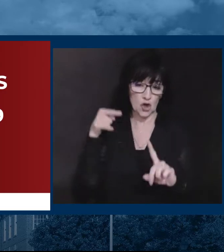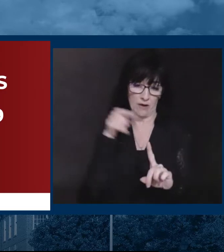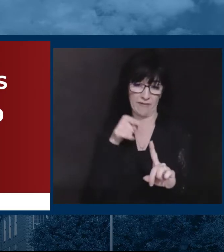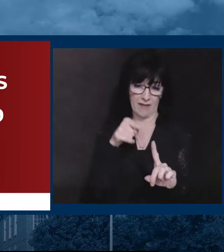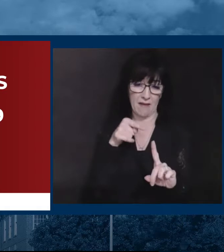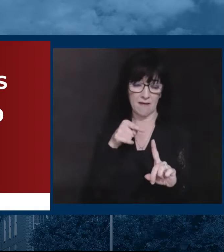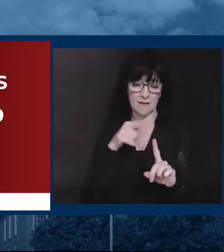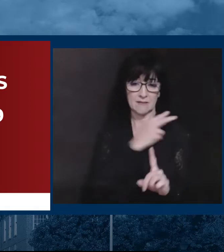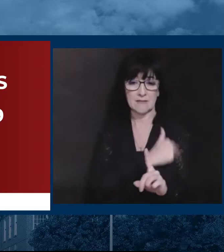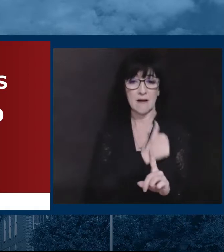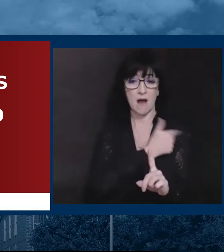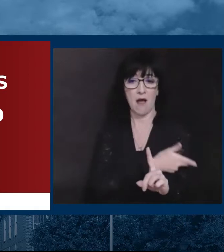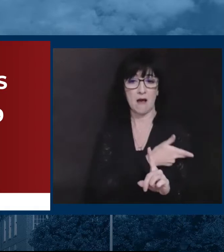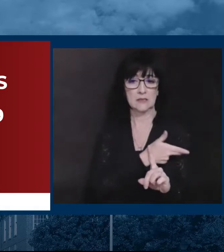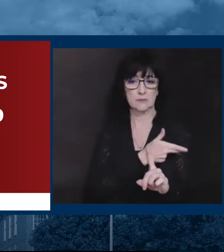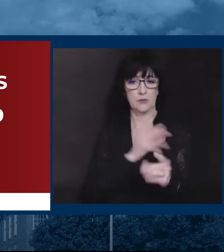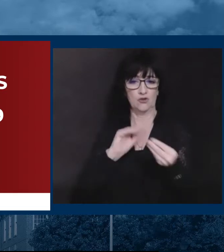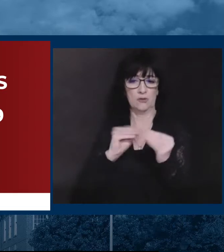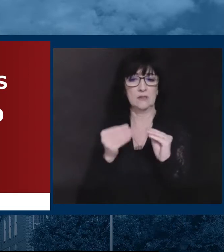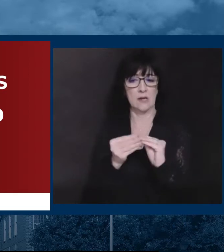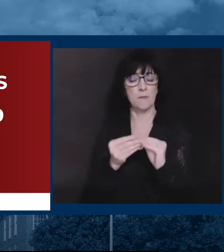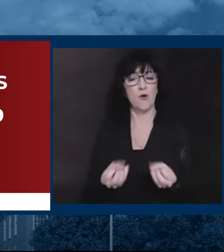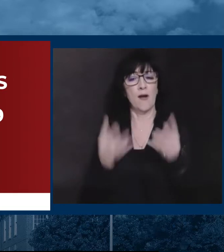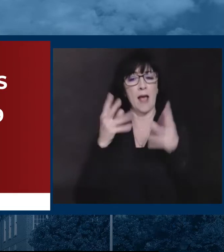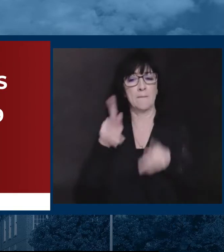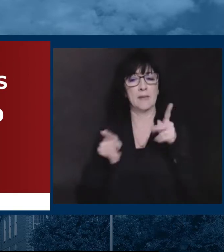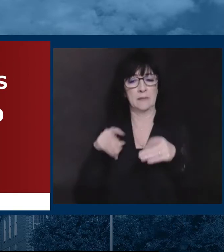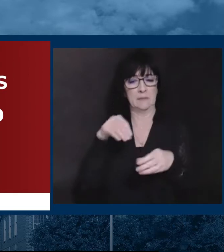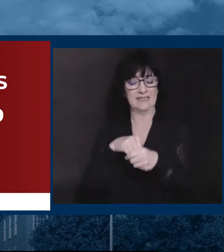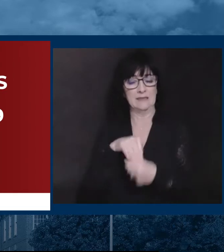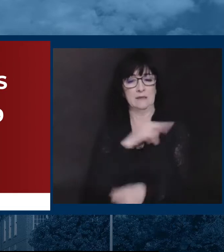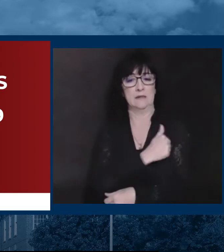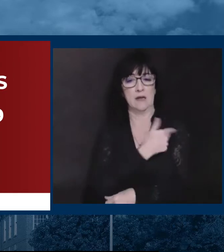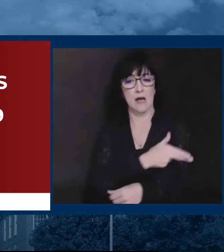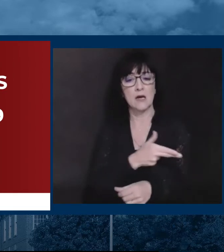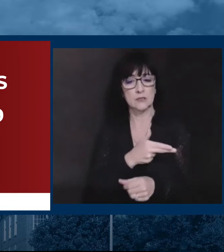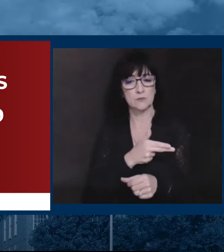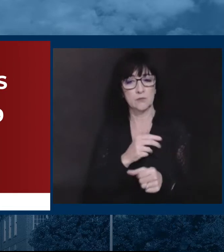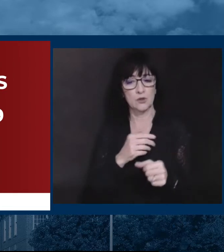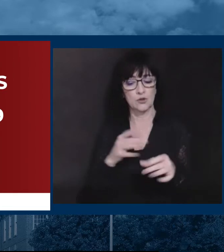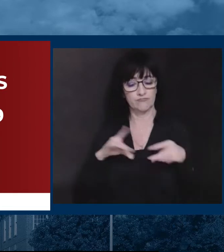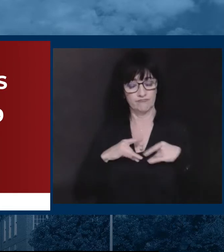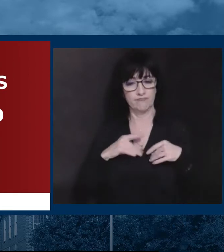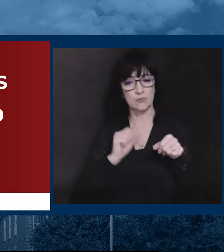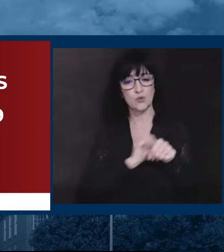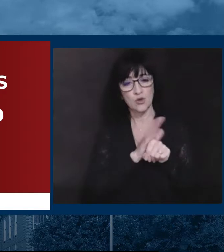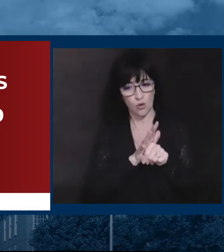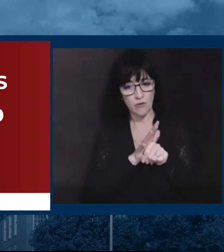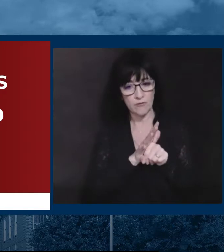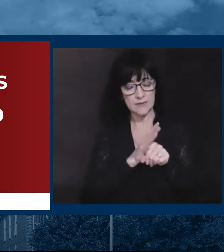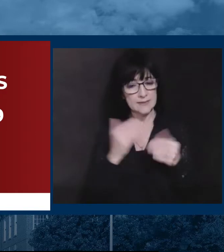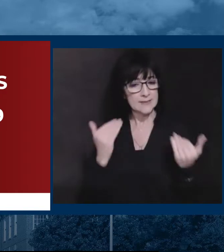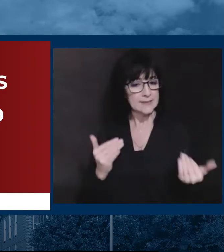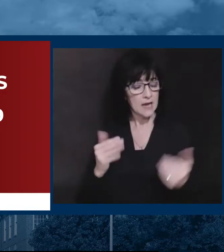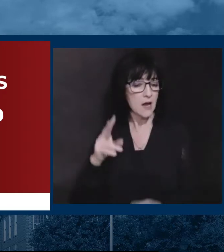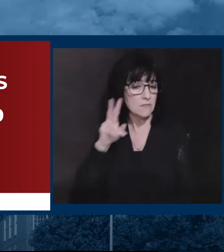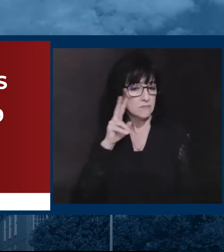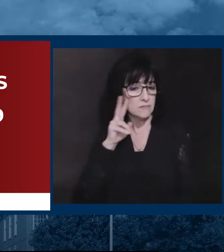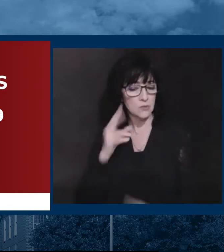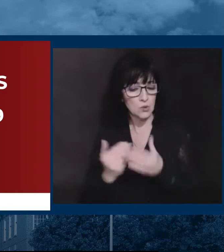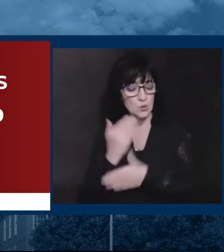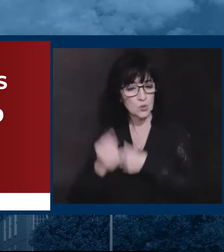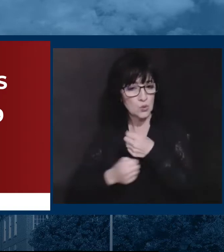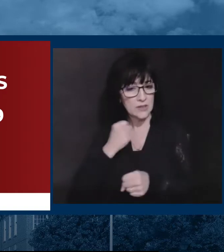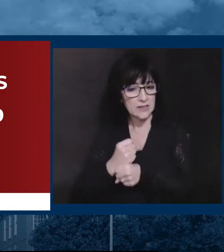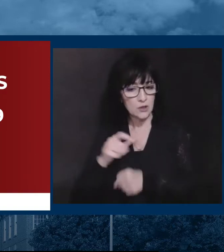bit. We're in kind of a waiting period right now in the early days of the new year to see what kind of impact the